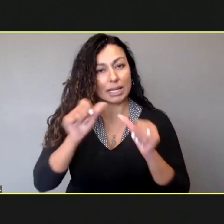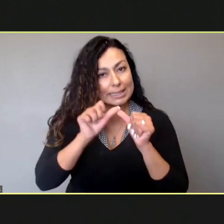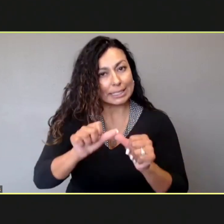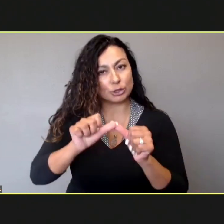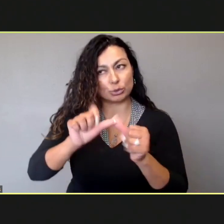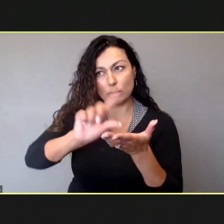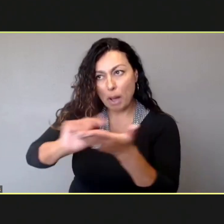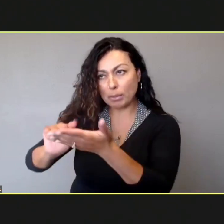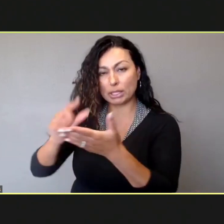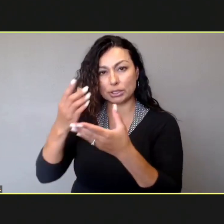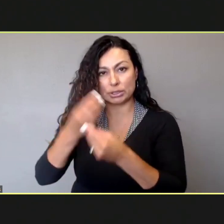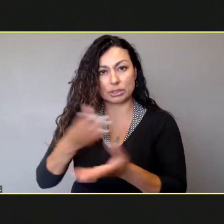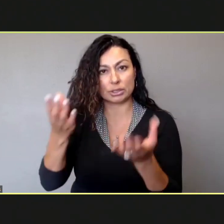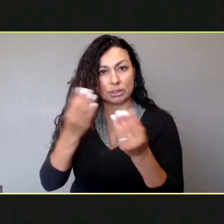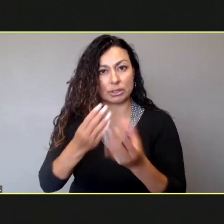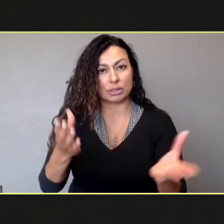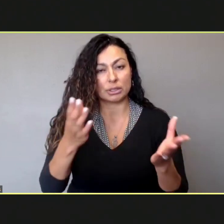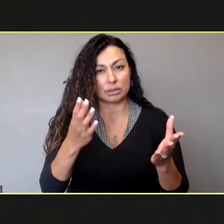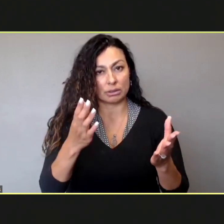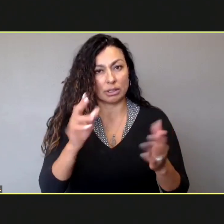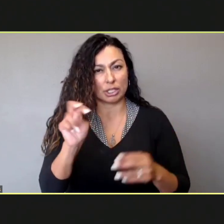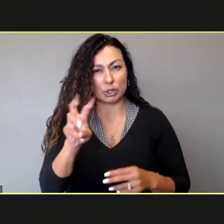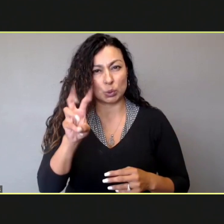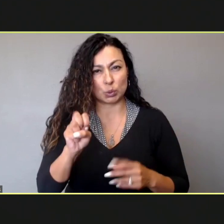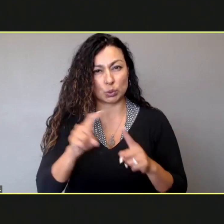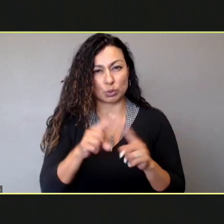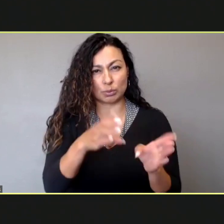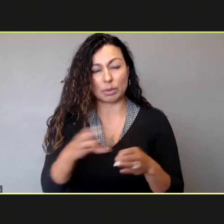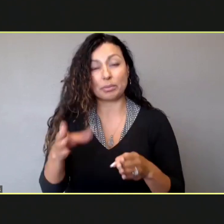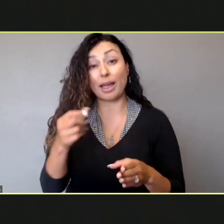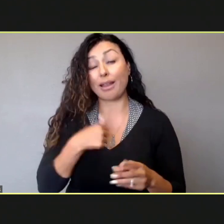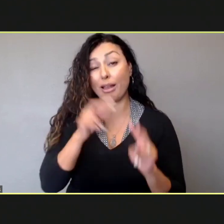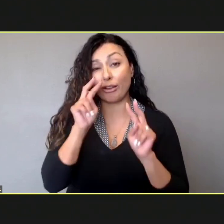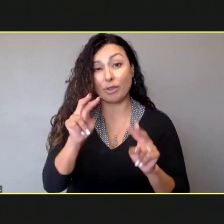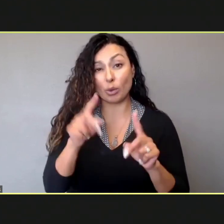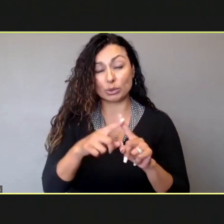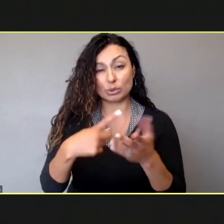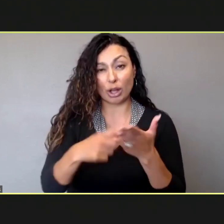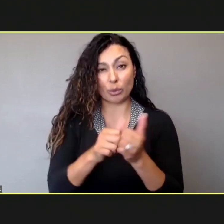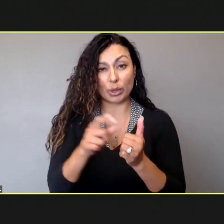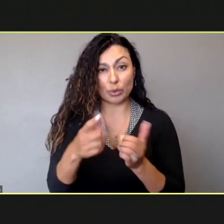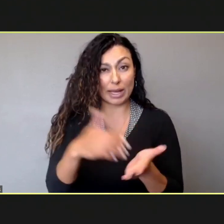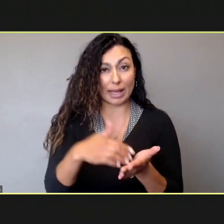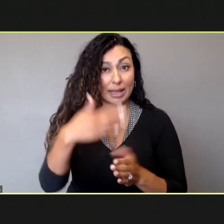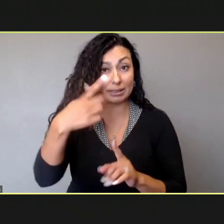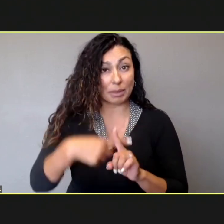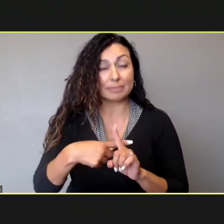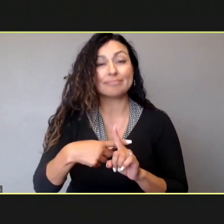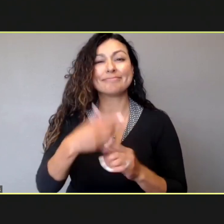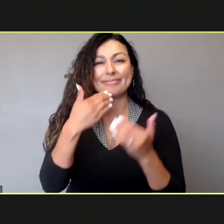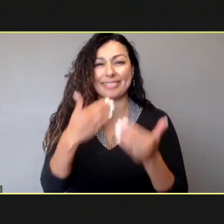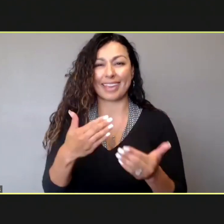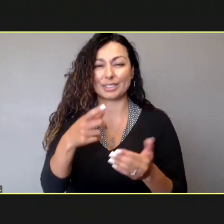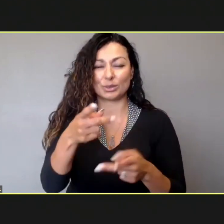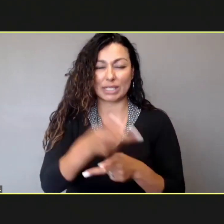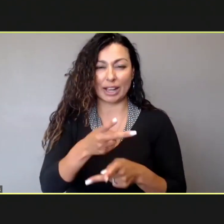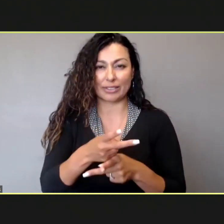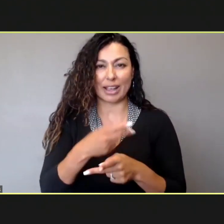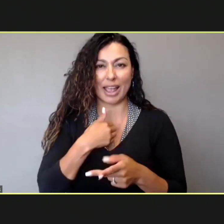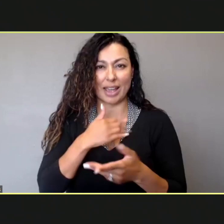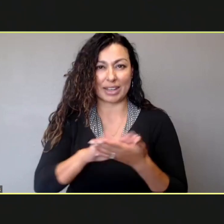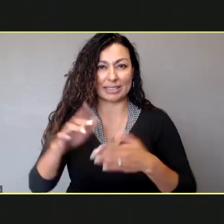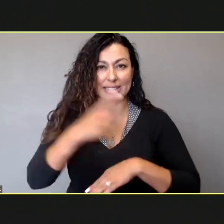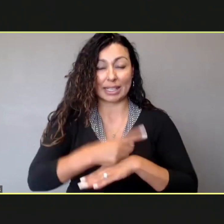know. And look forward to talking with you again next month. Thanks. Take care and have a good day. Be safe.